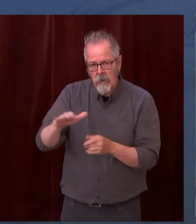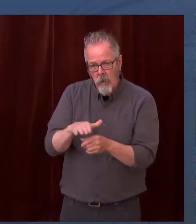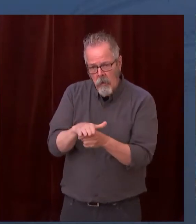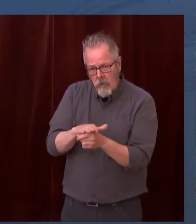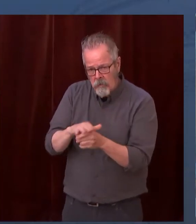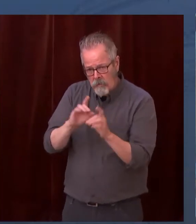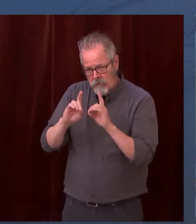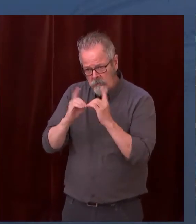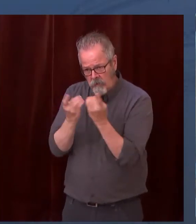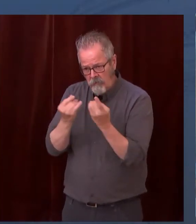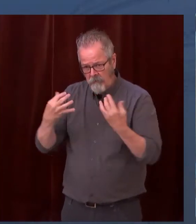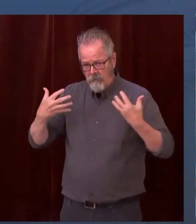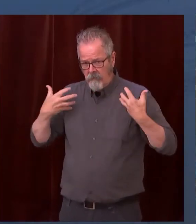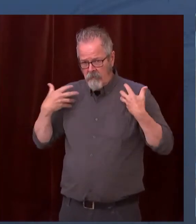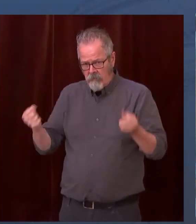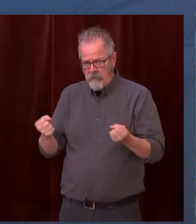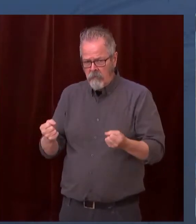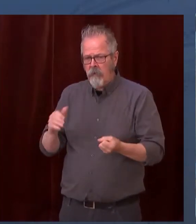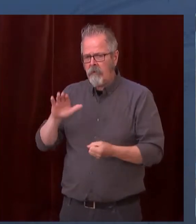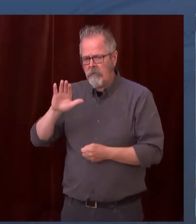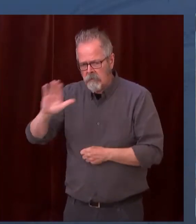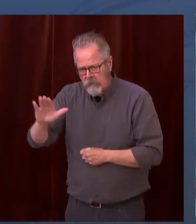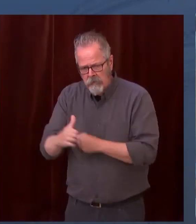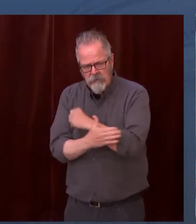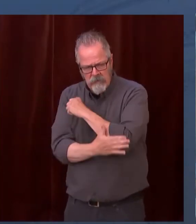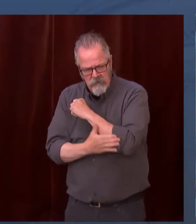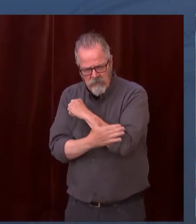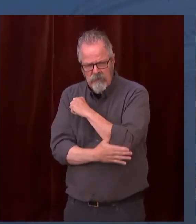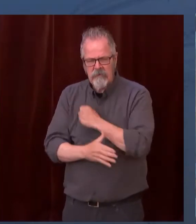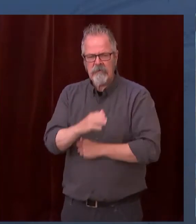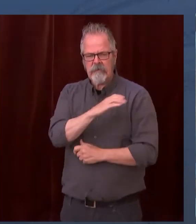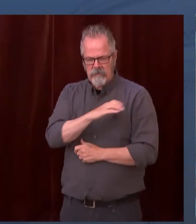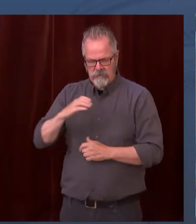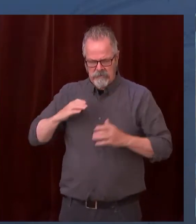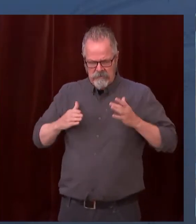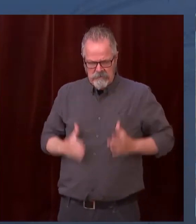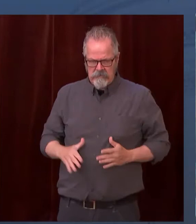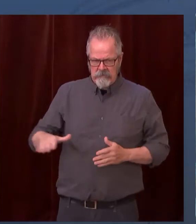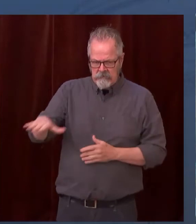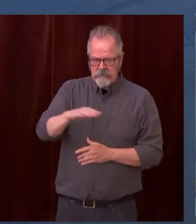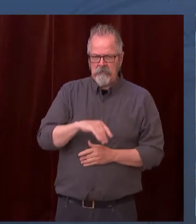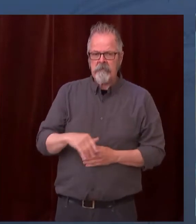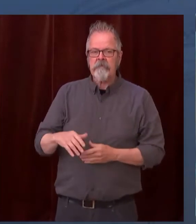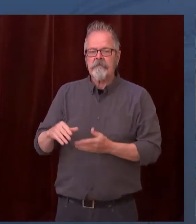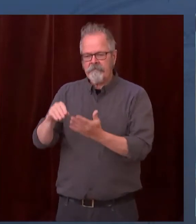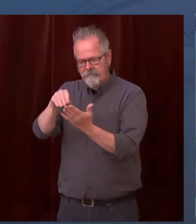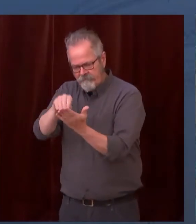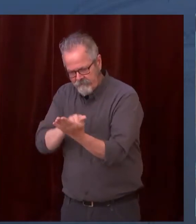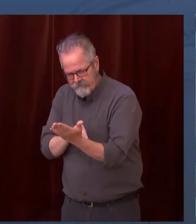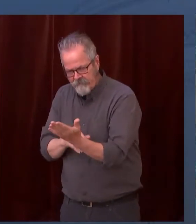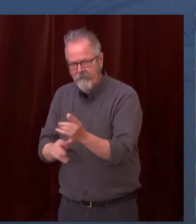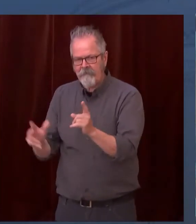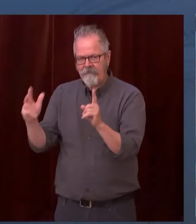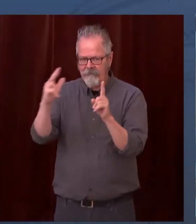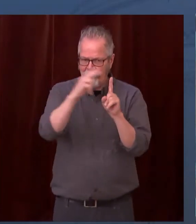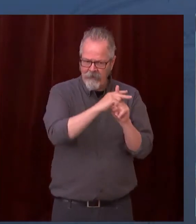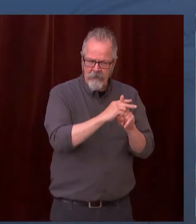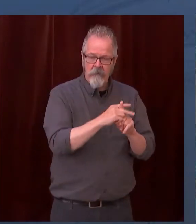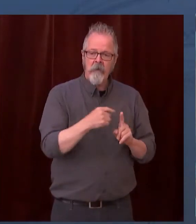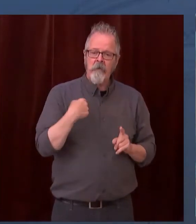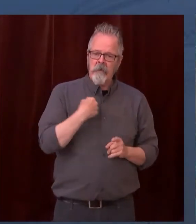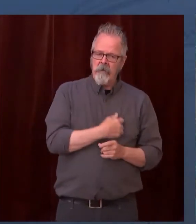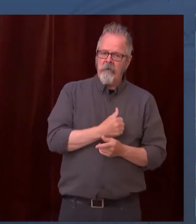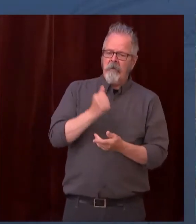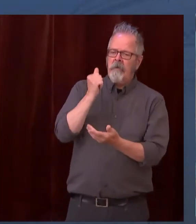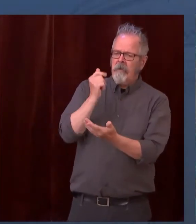important element to containing the spread. And having businesses operate under the safe practices rather than people seeking services outside